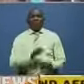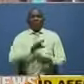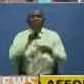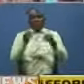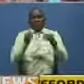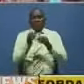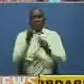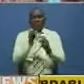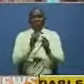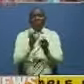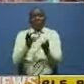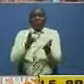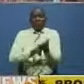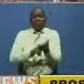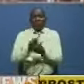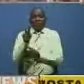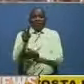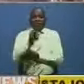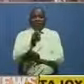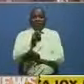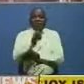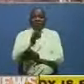of candidates,